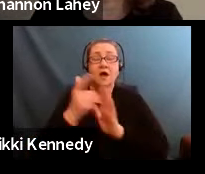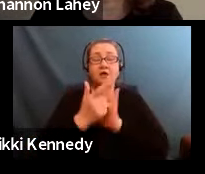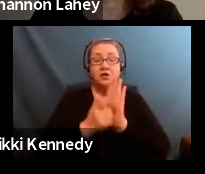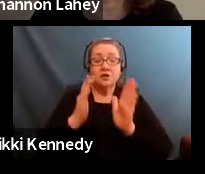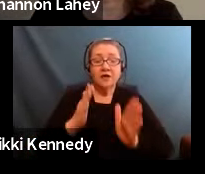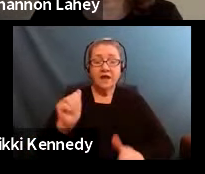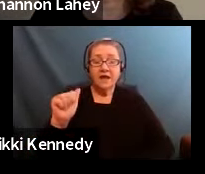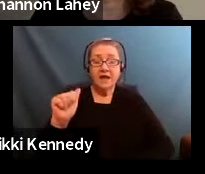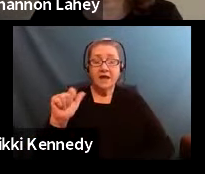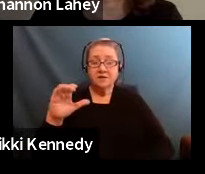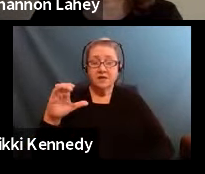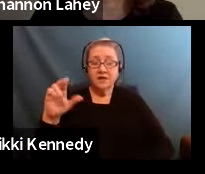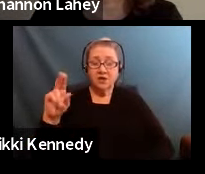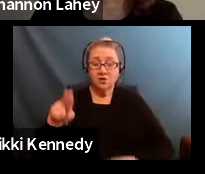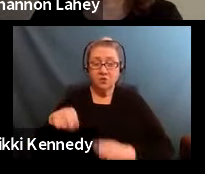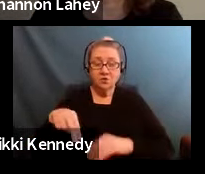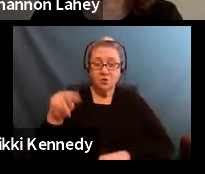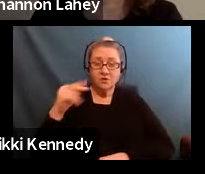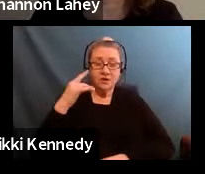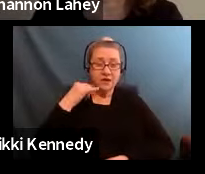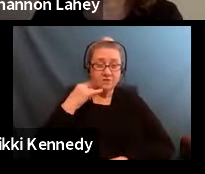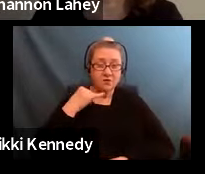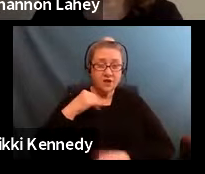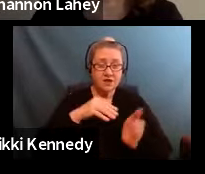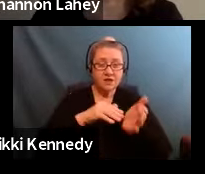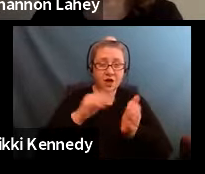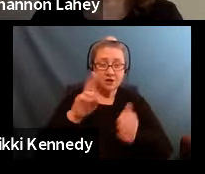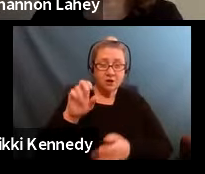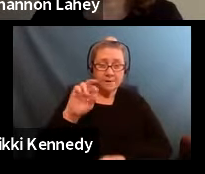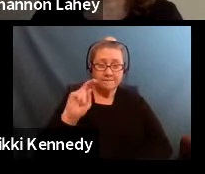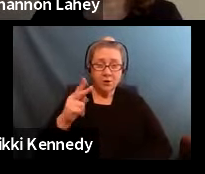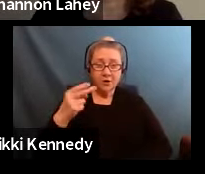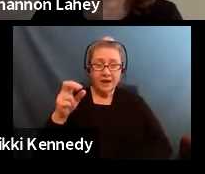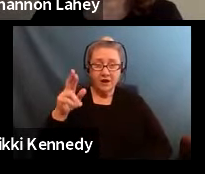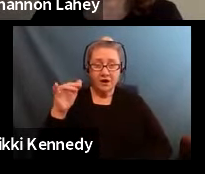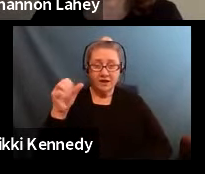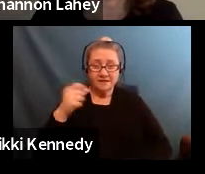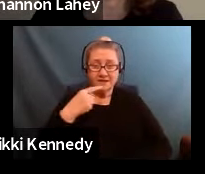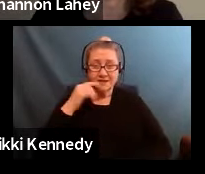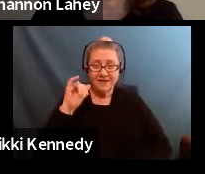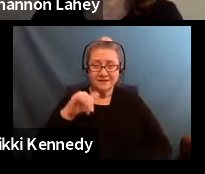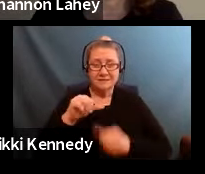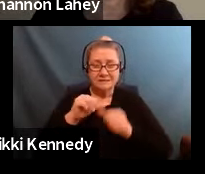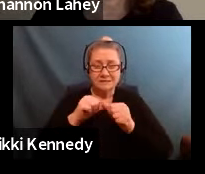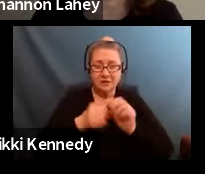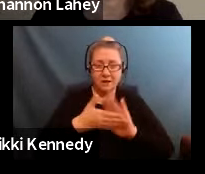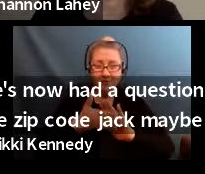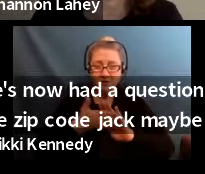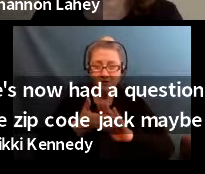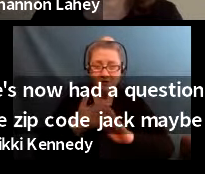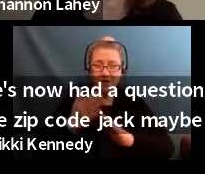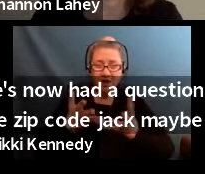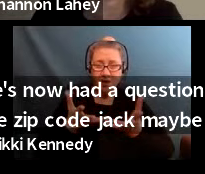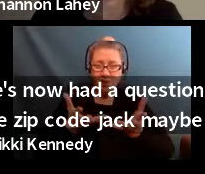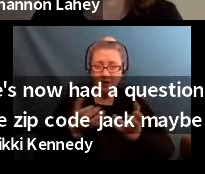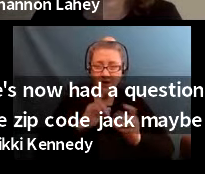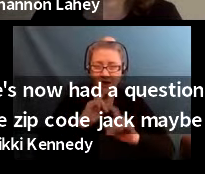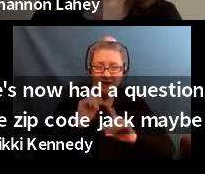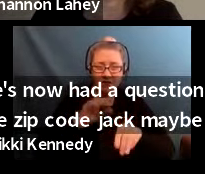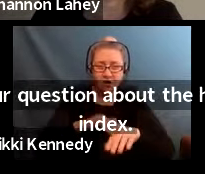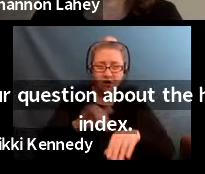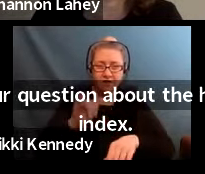ACLU of Northern California. And Dr. Burke Harris said that that's still being operationalized. And so just request an answer on that. I see that there's a little bit